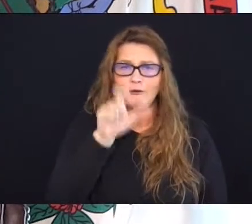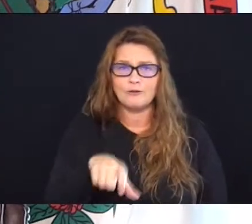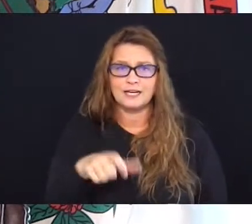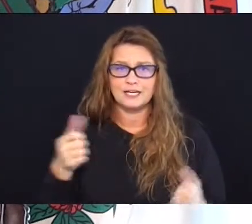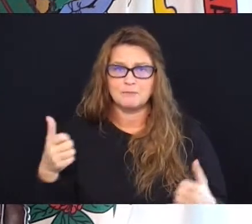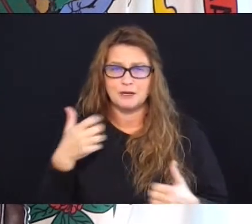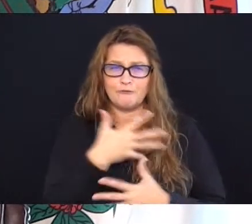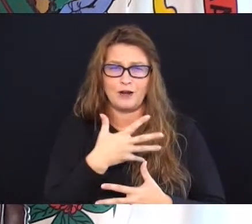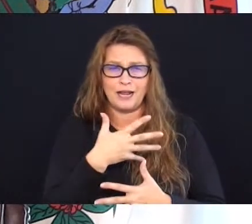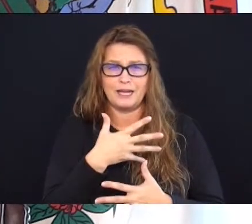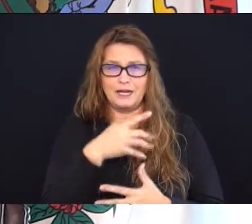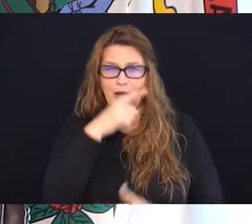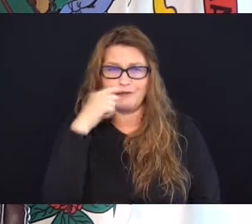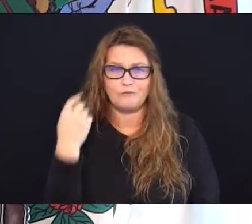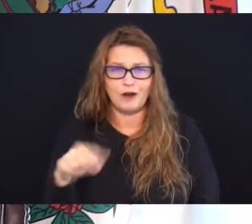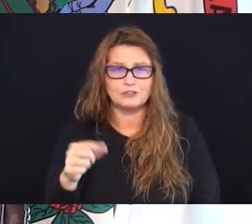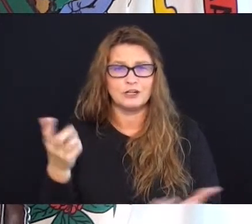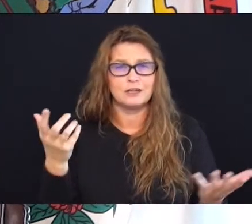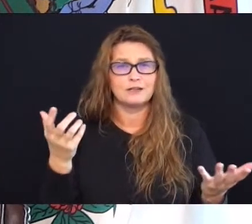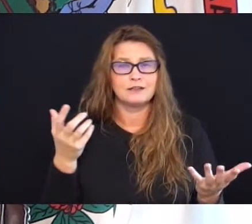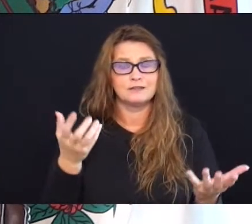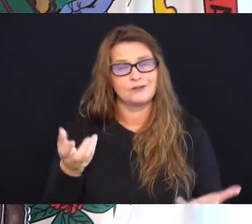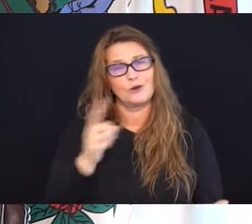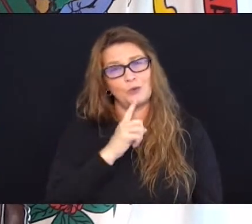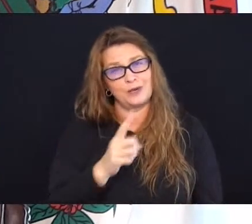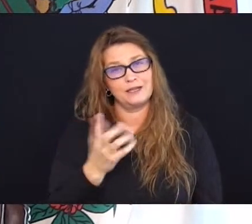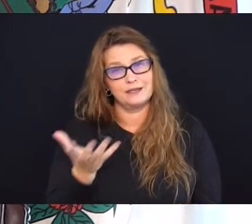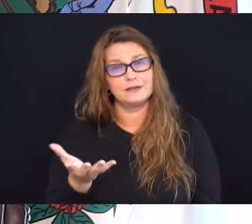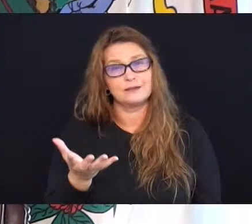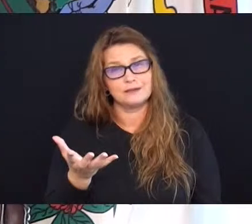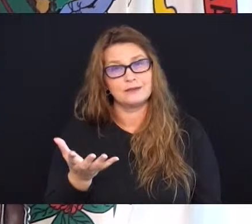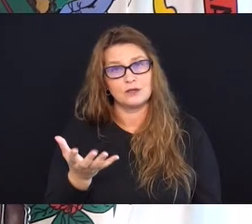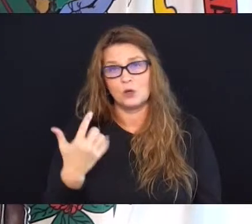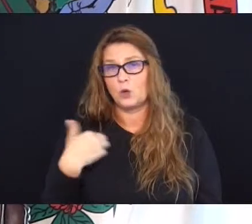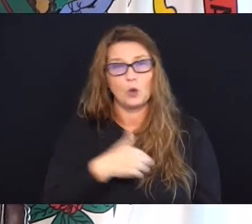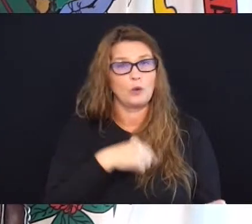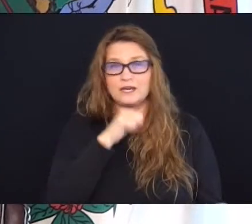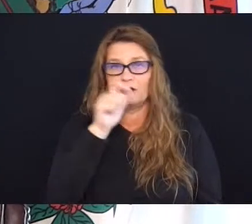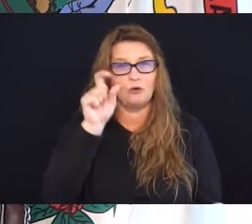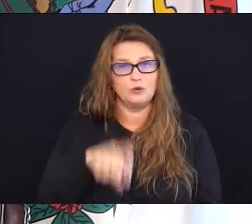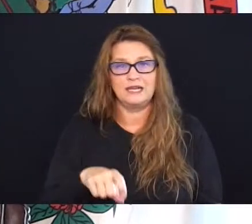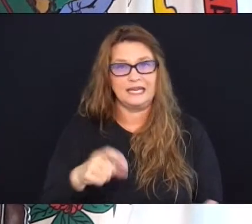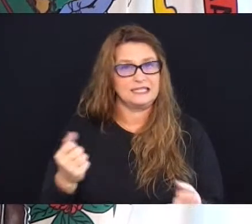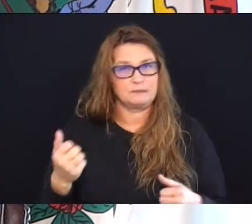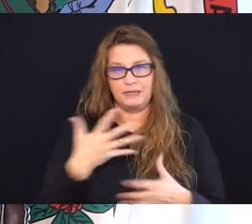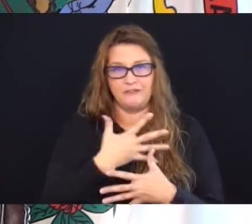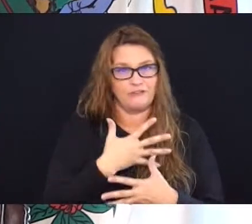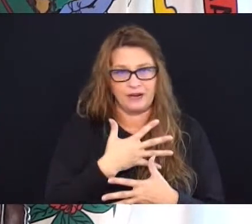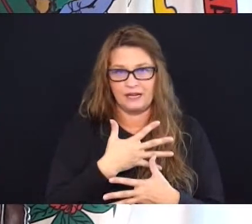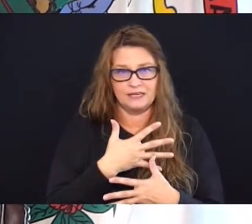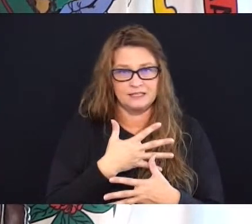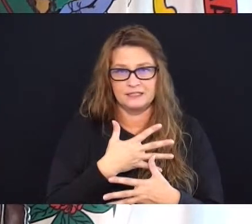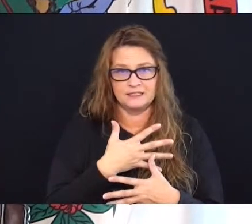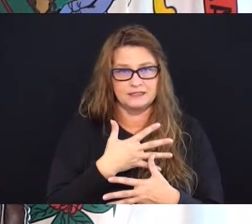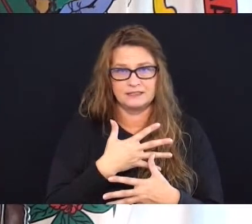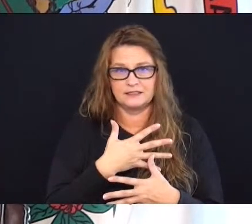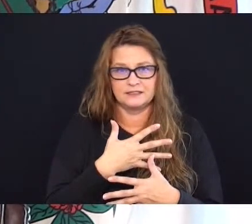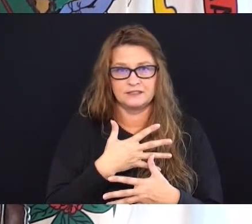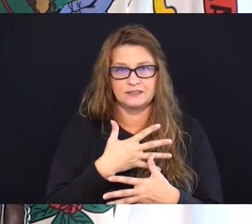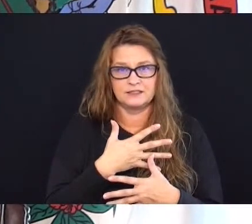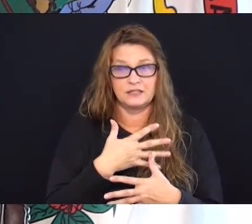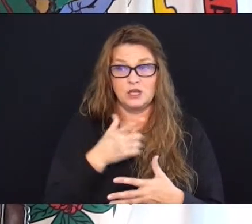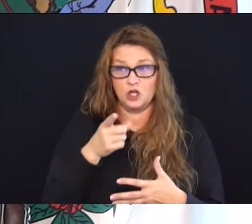afraid of Russia. Give me a break. We don't need to be afraid, because absolutely when